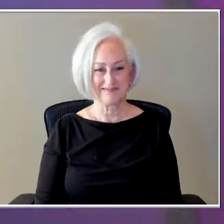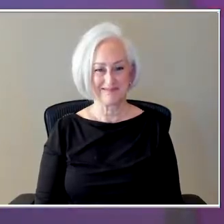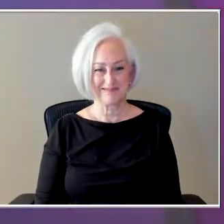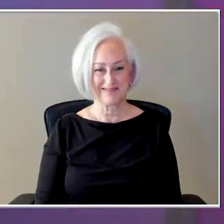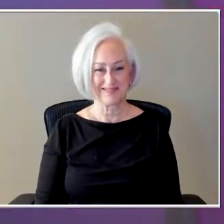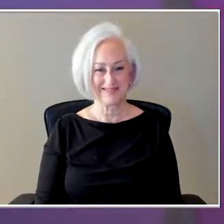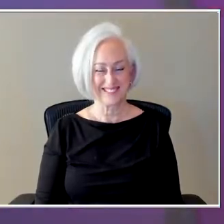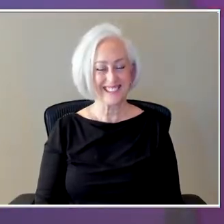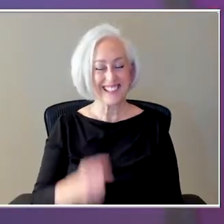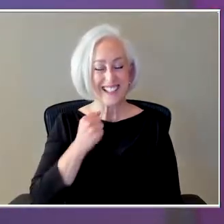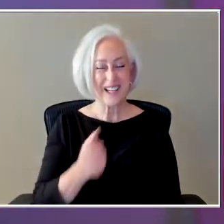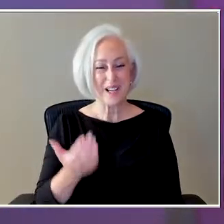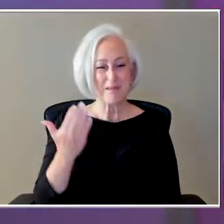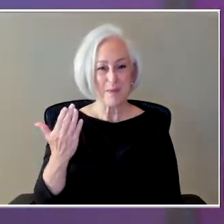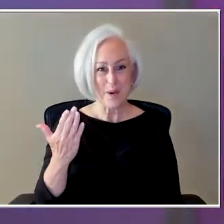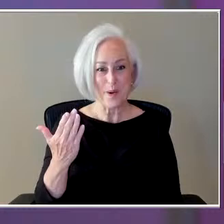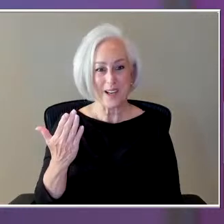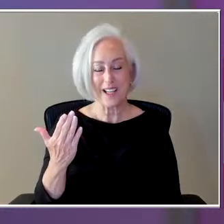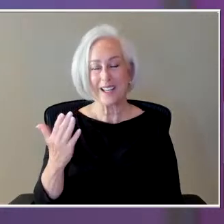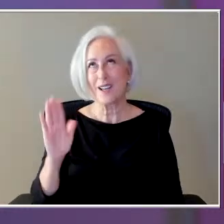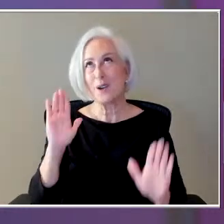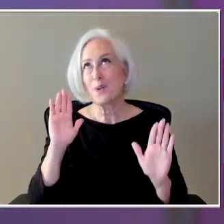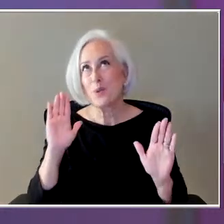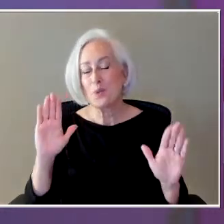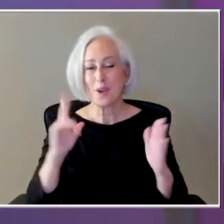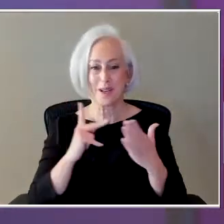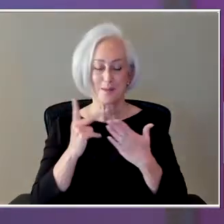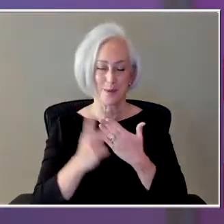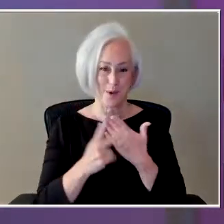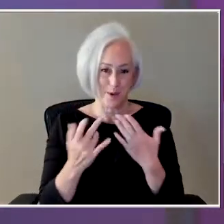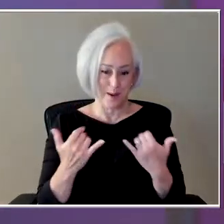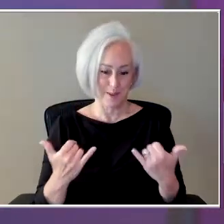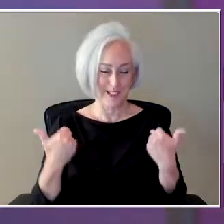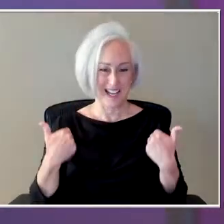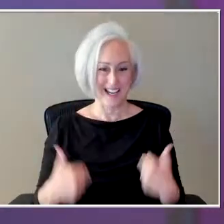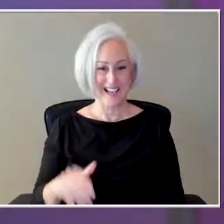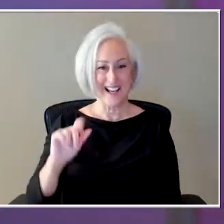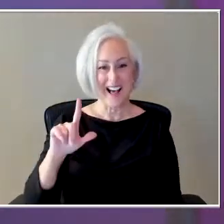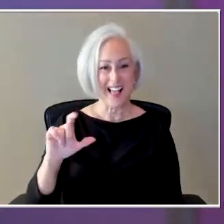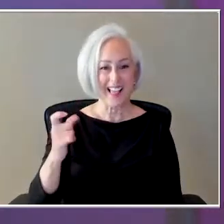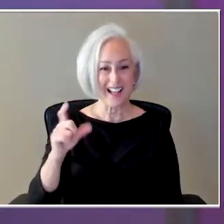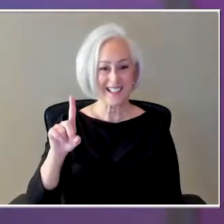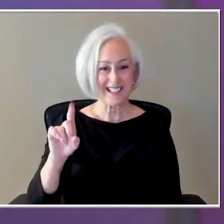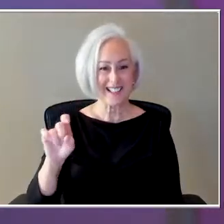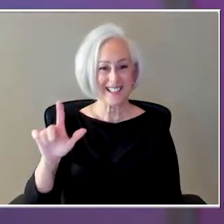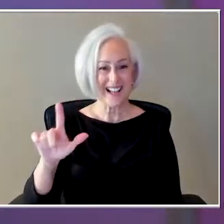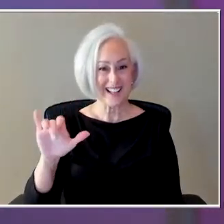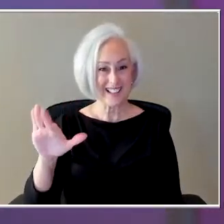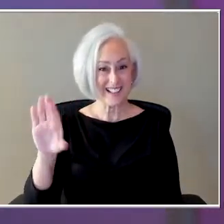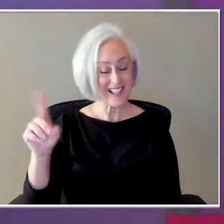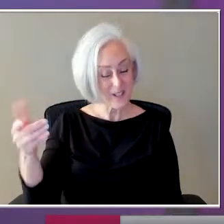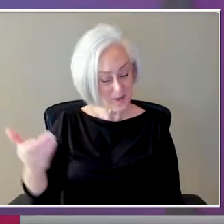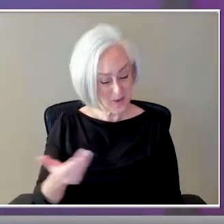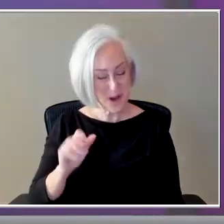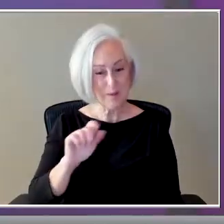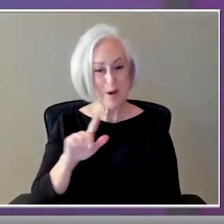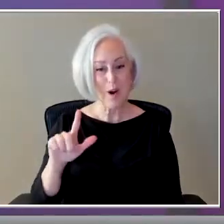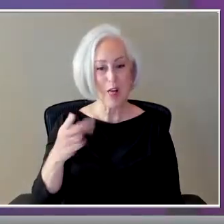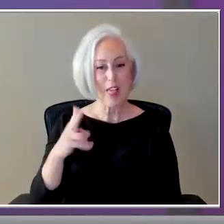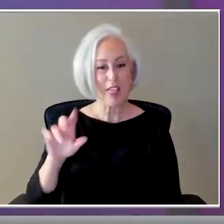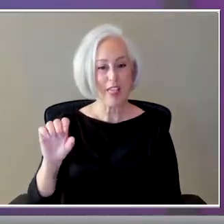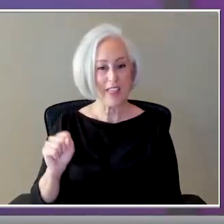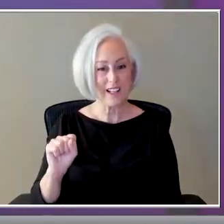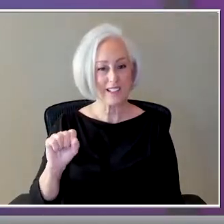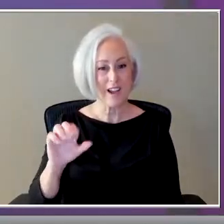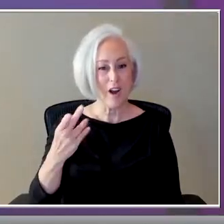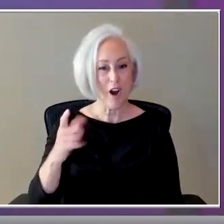Good morning. We have a great program for you today. I'm Alexis Del Cid. Welcome back to All Things Heart. Danielle Harp struggled with